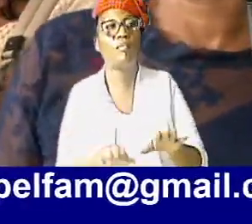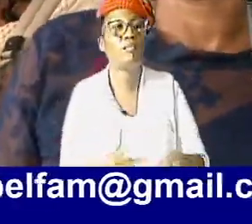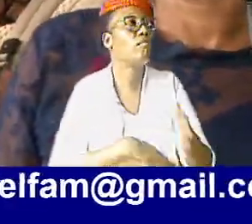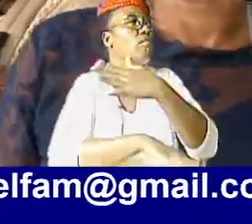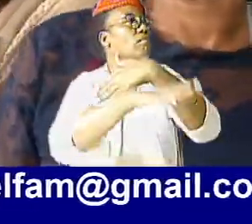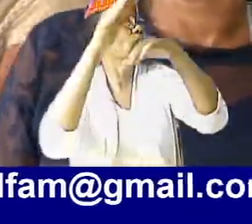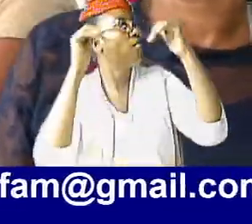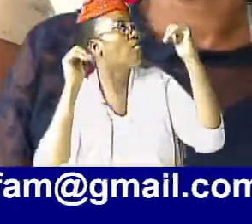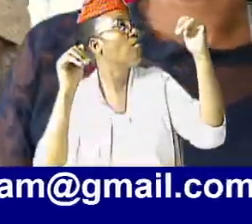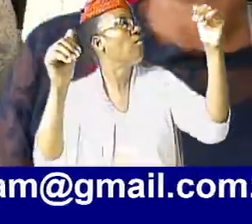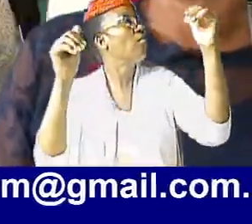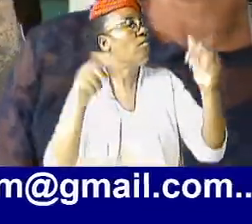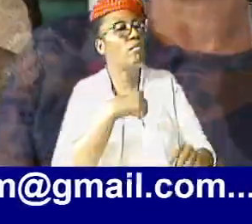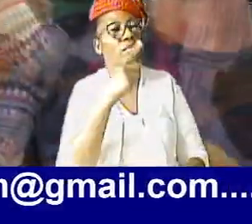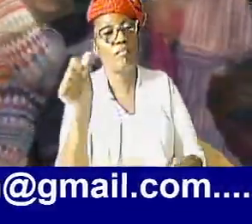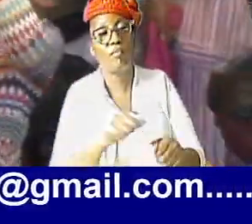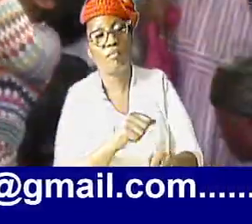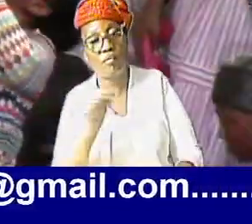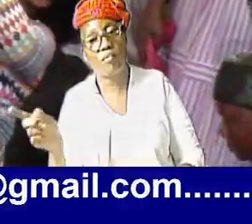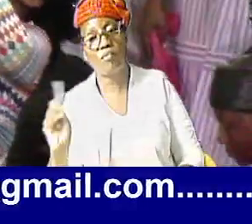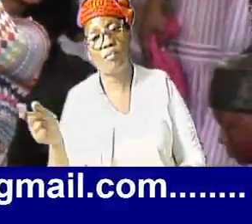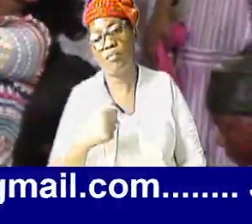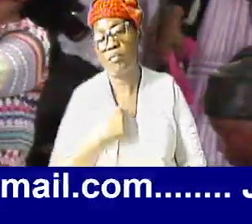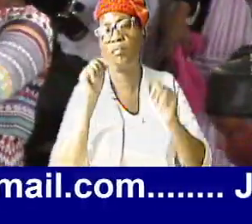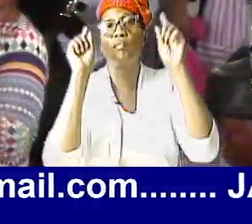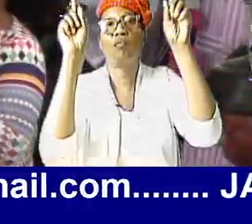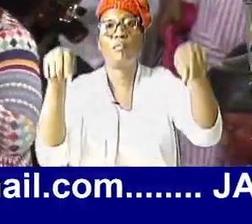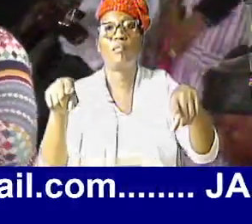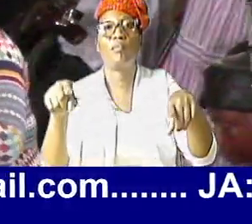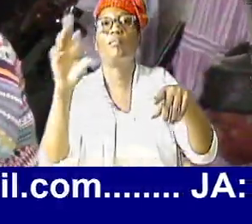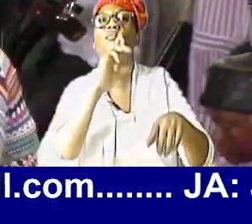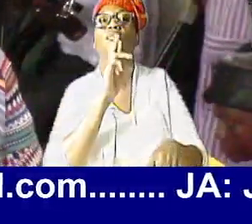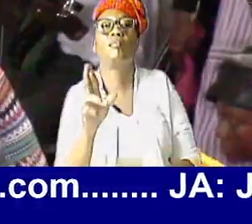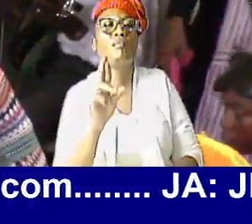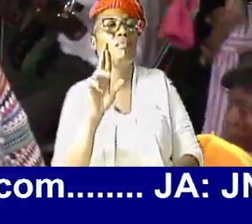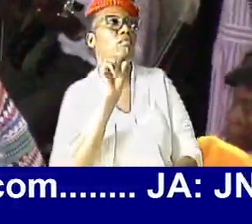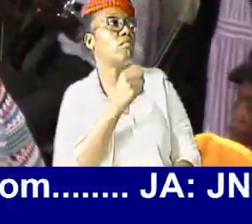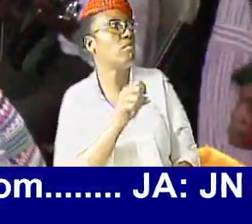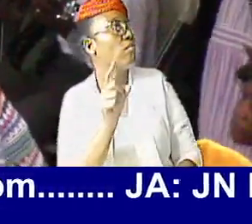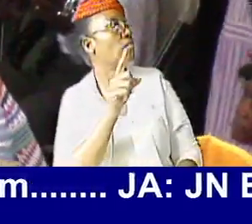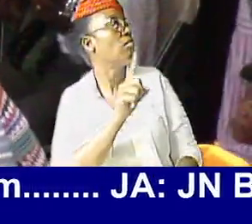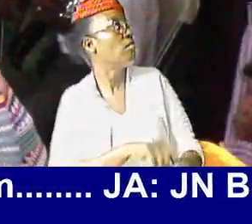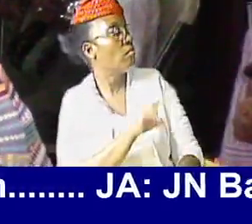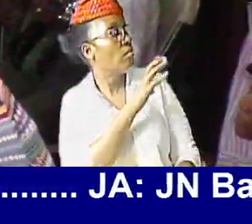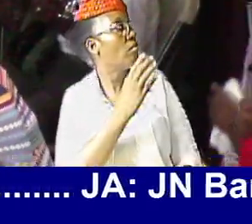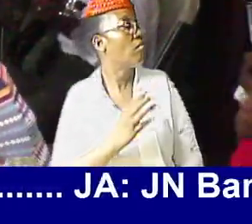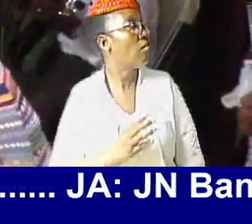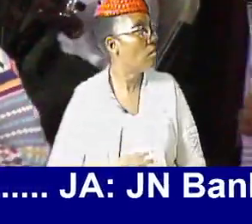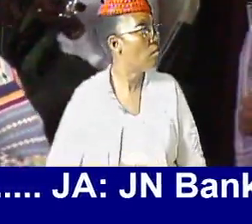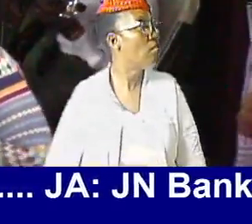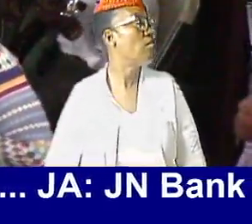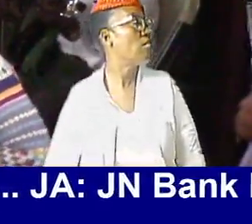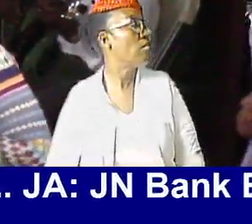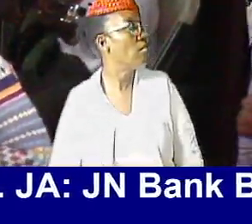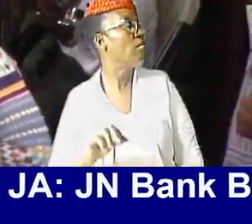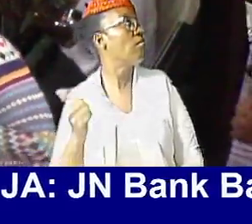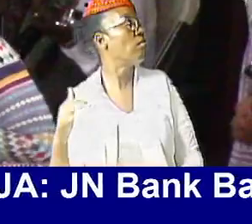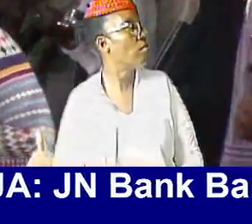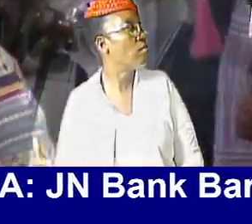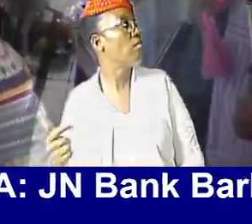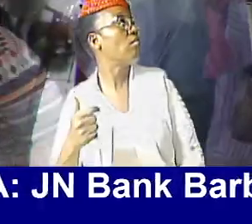old highway, I'll tell it everywhere I go. Then I'd rather be an old time Christian. We're gonna sing it one more